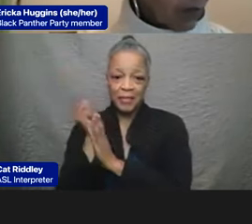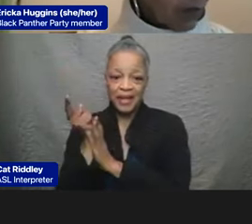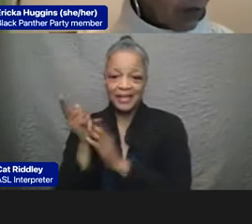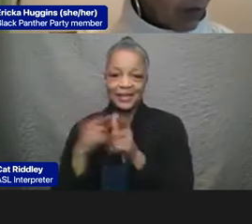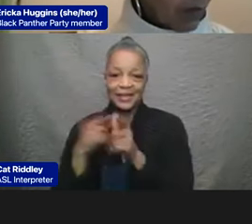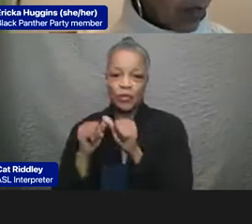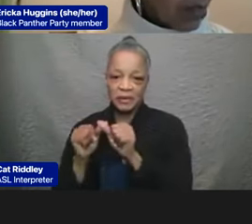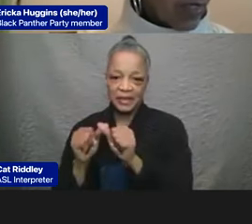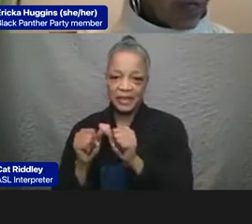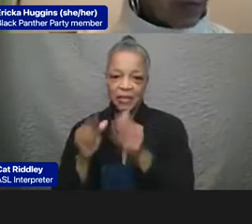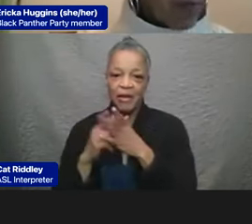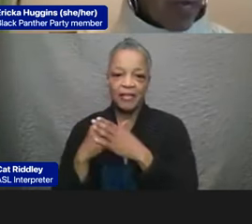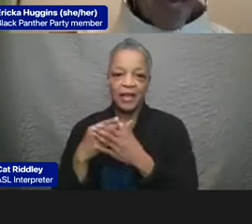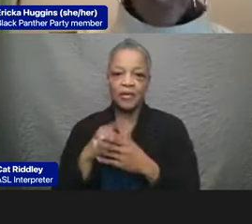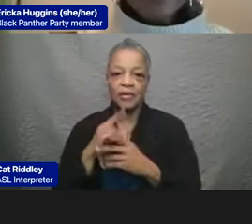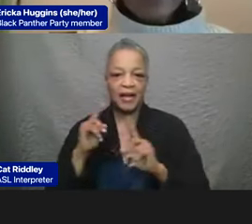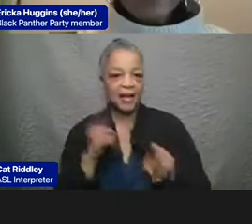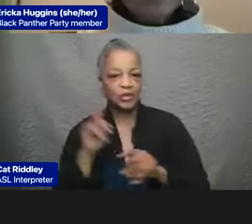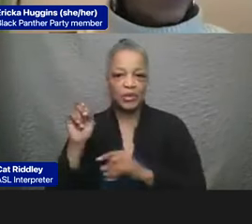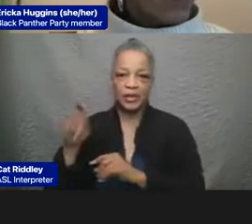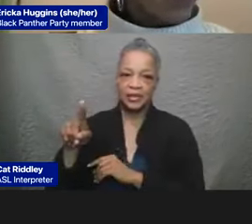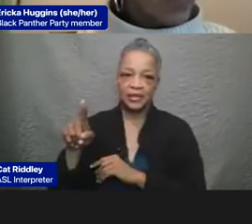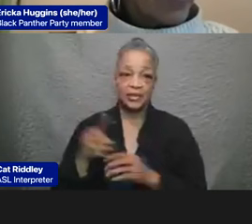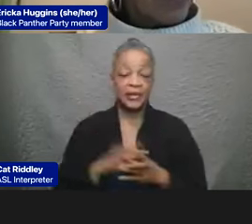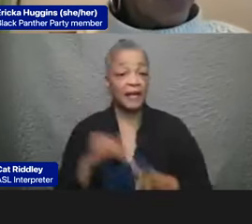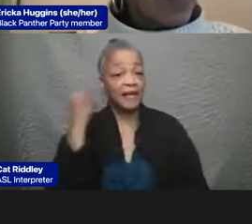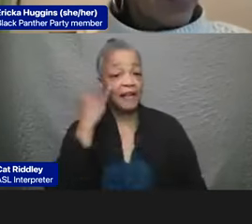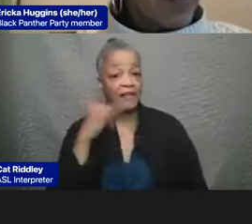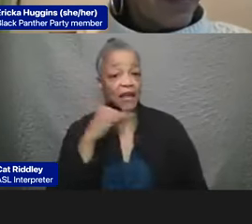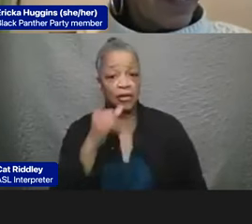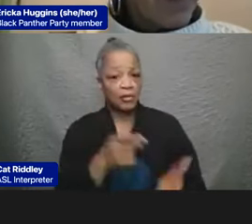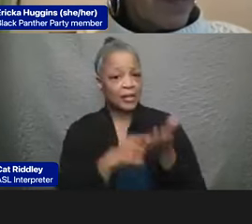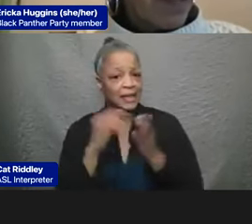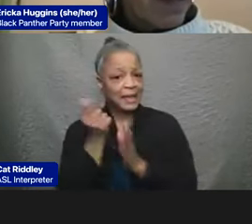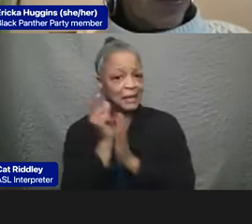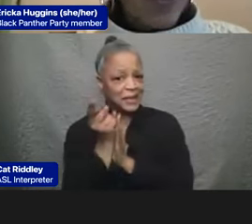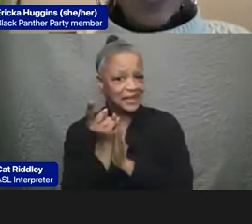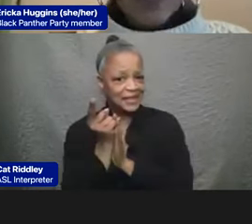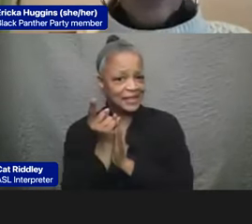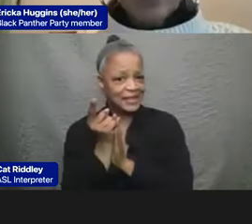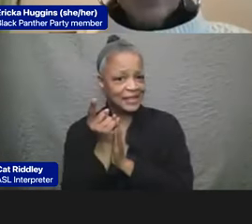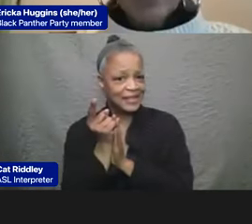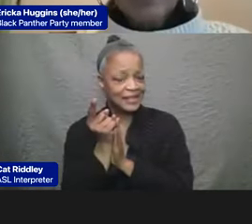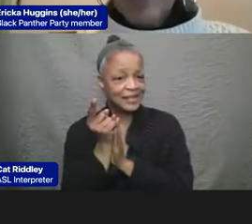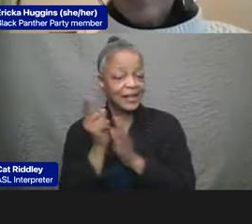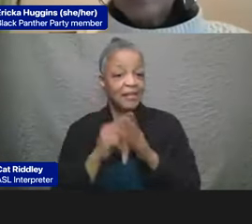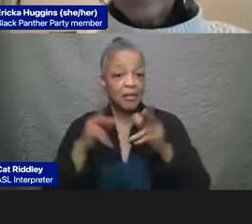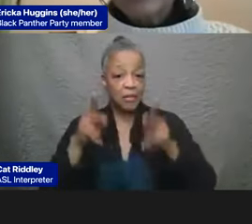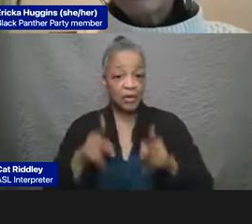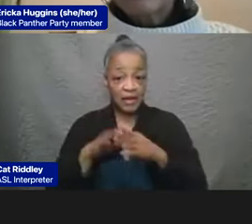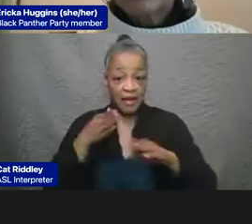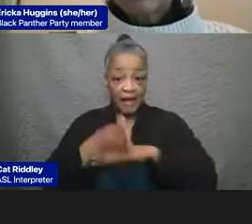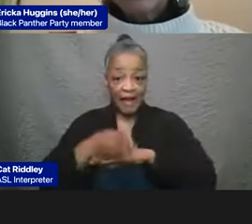Okay. Okay. And if I don't take 10 minutes, then the persons who follow